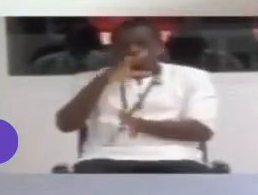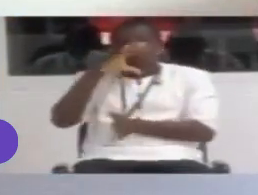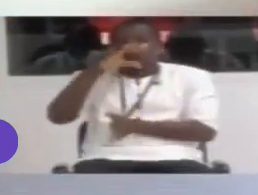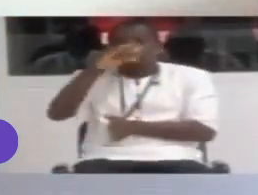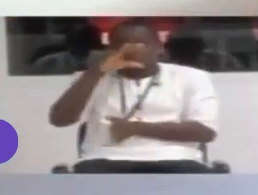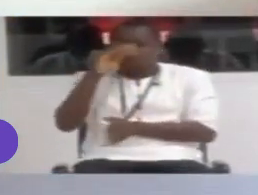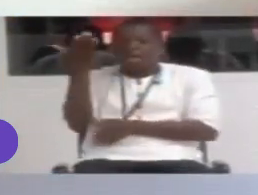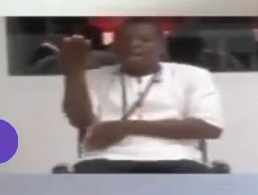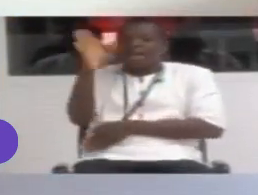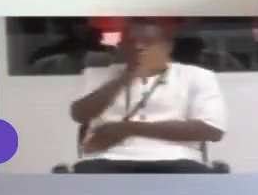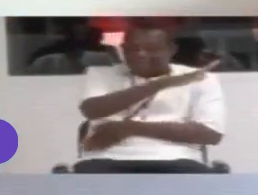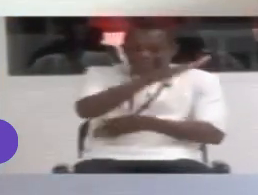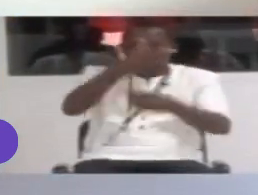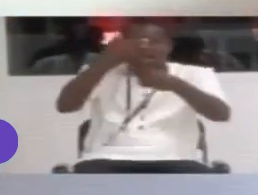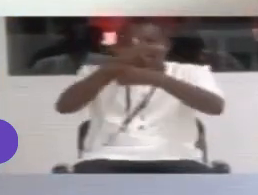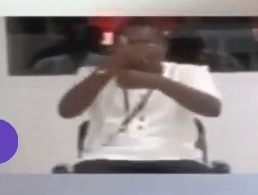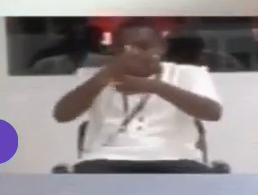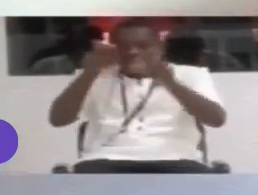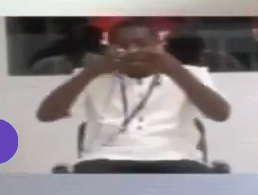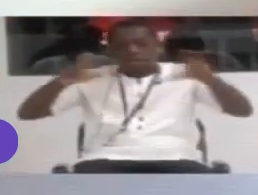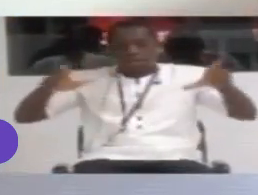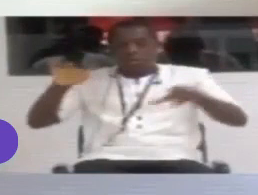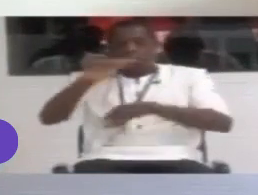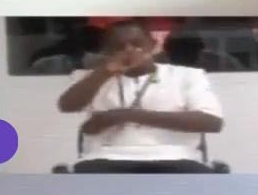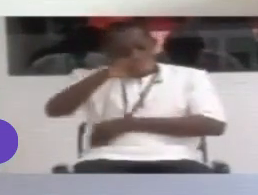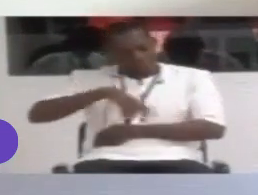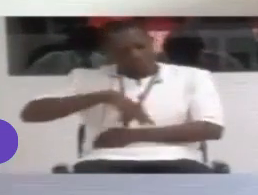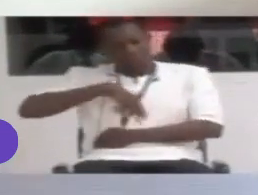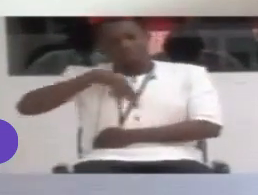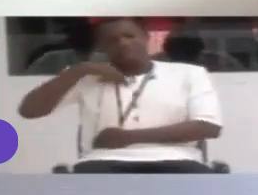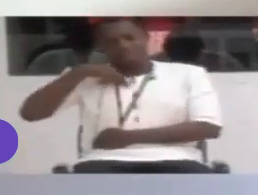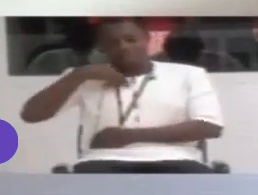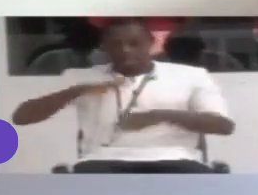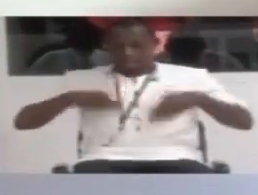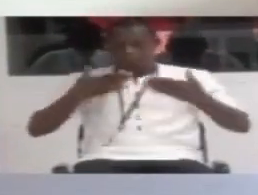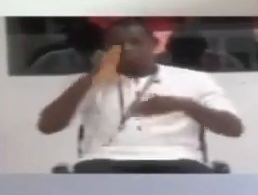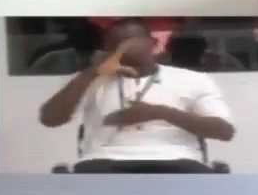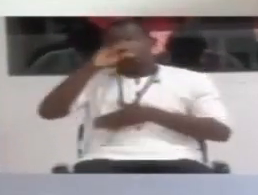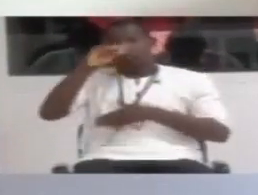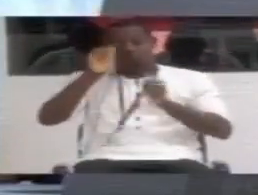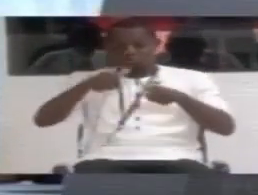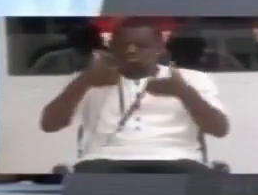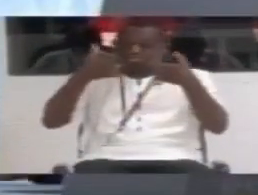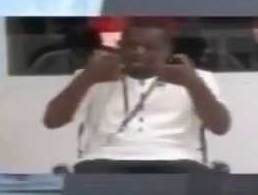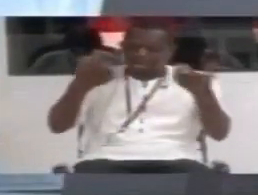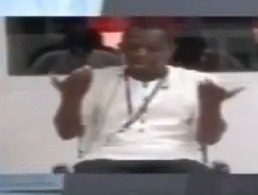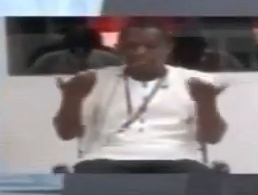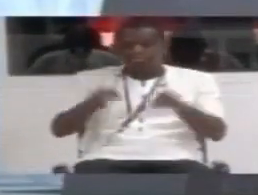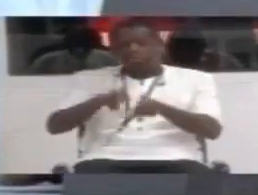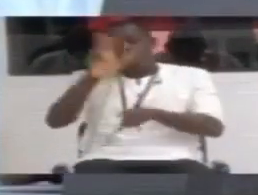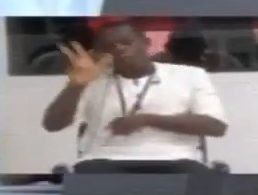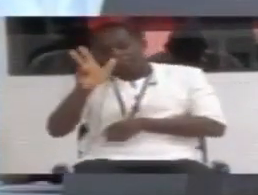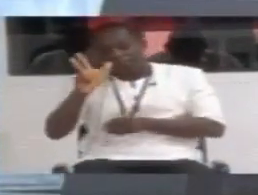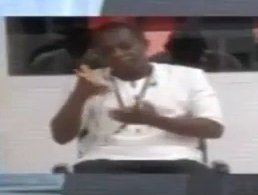any Gambian language you feel comfortable to speak in. All right, you sir. Can speak in Mandinka, you can speak in